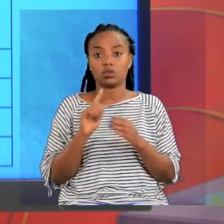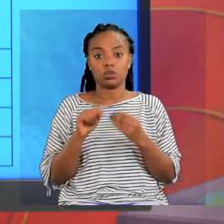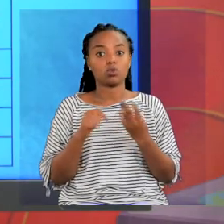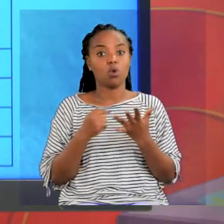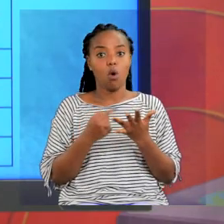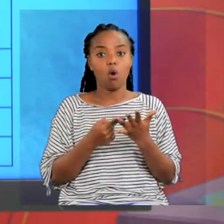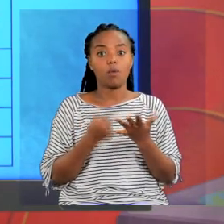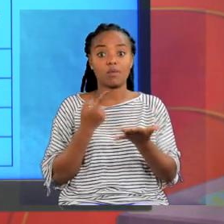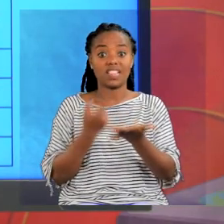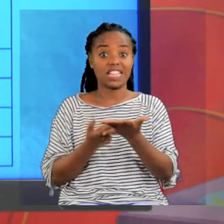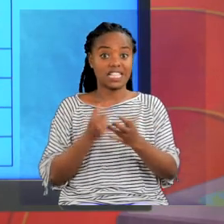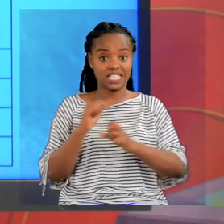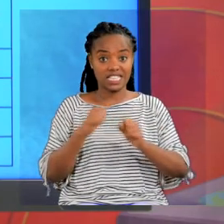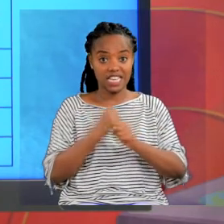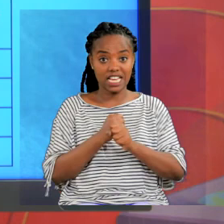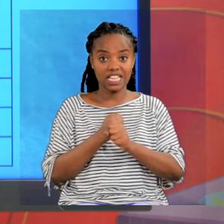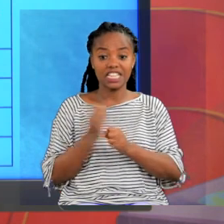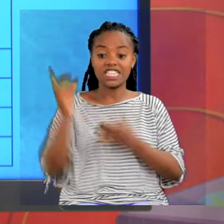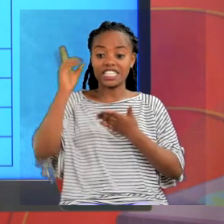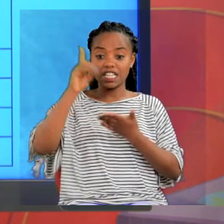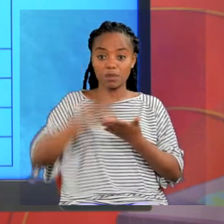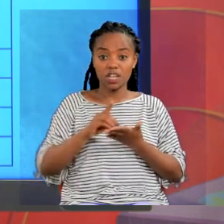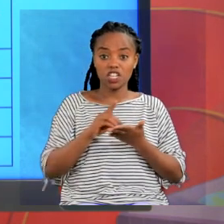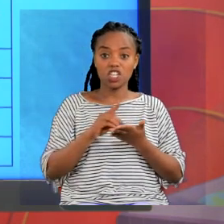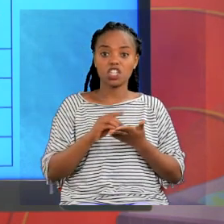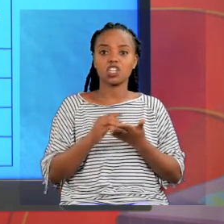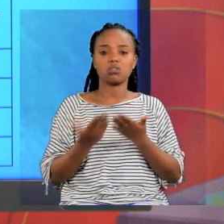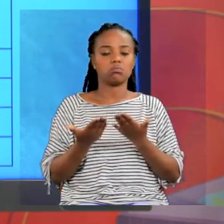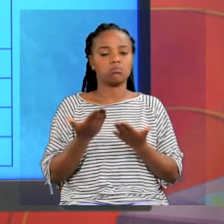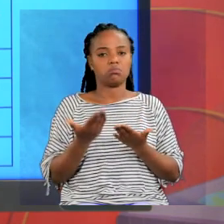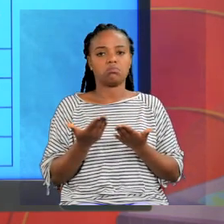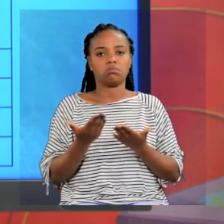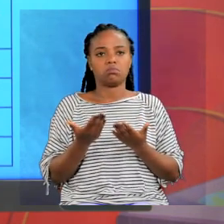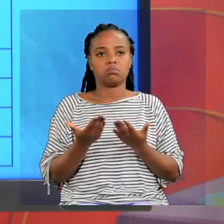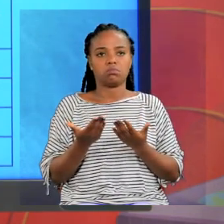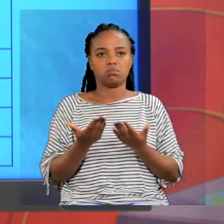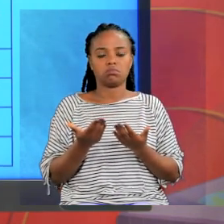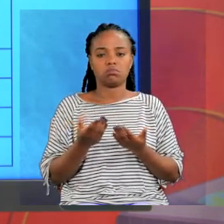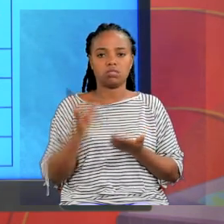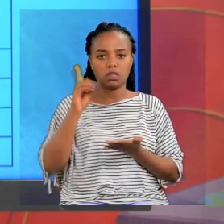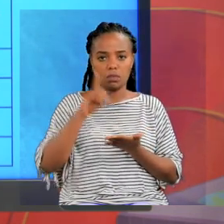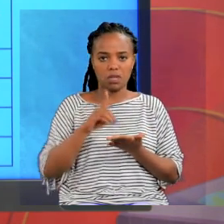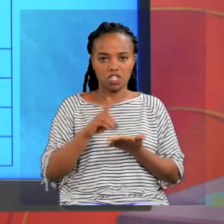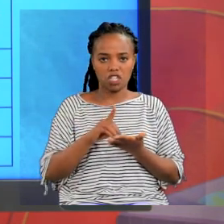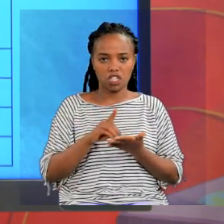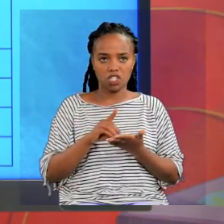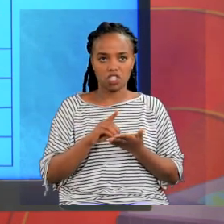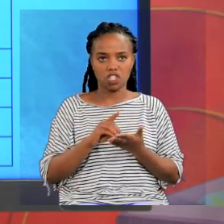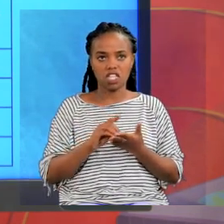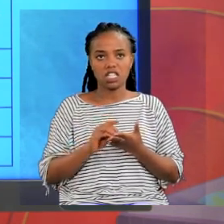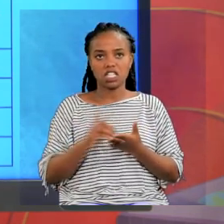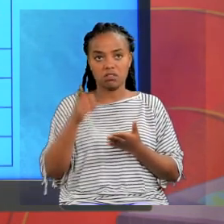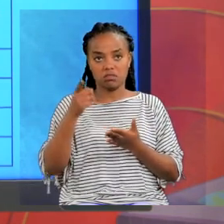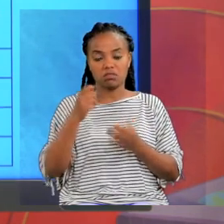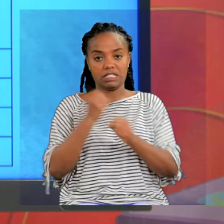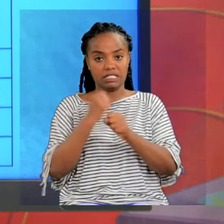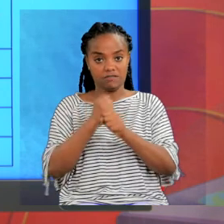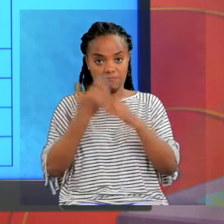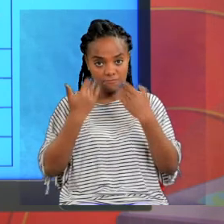in this year, the depreciation amount will be, it is a depreciation rate, it is given, we calculated here,